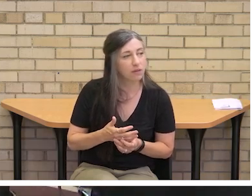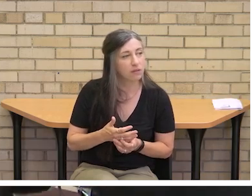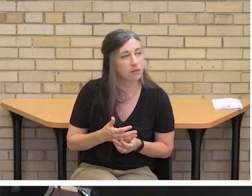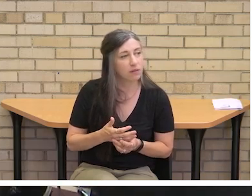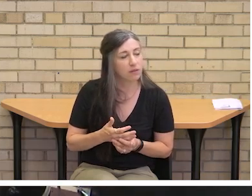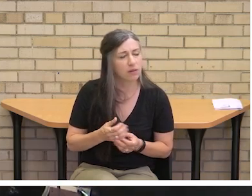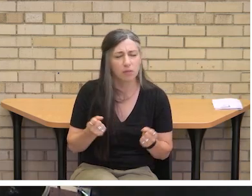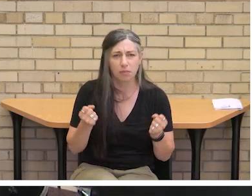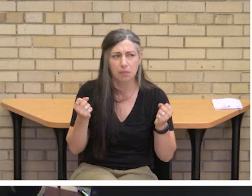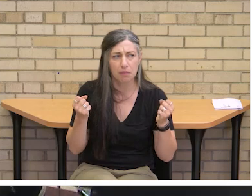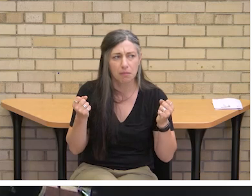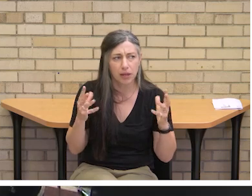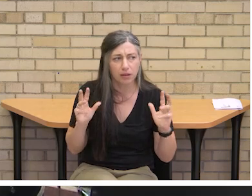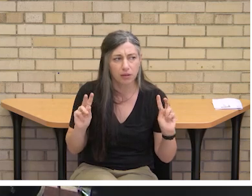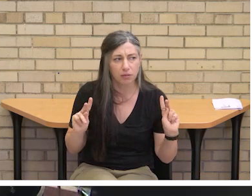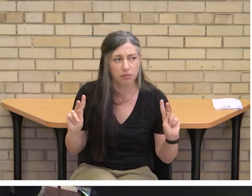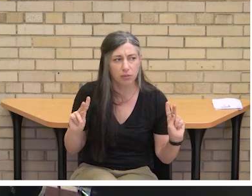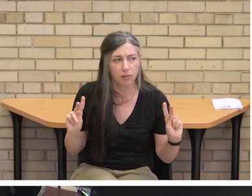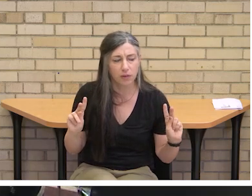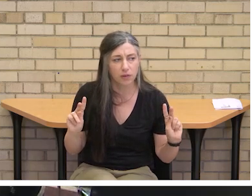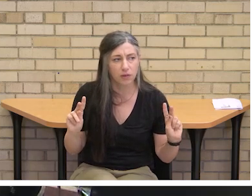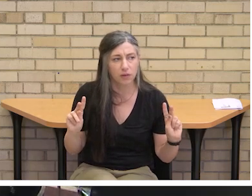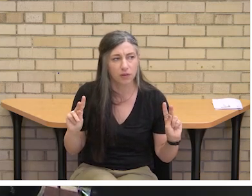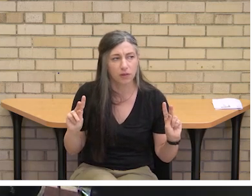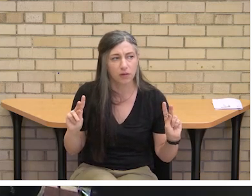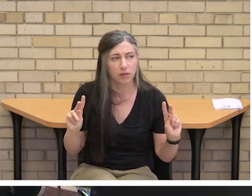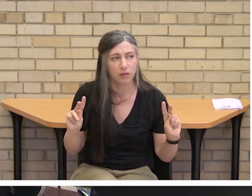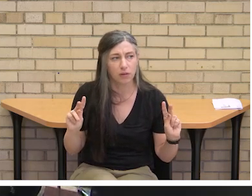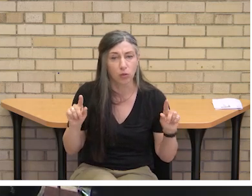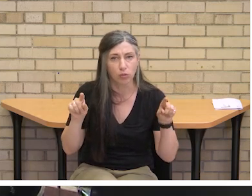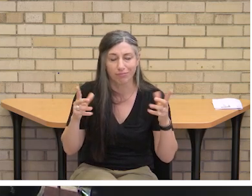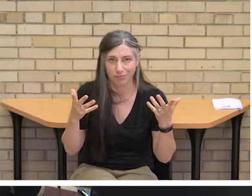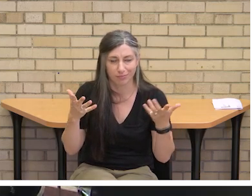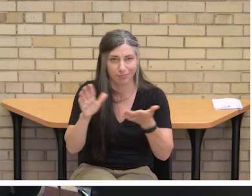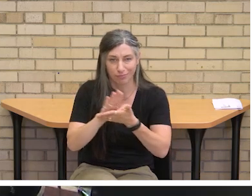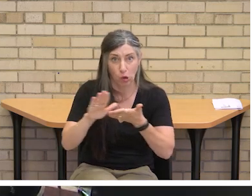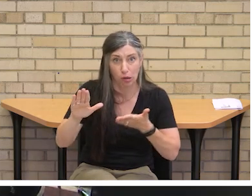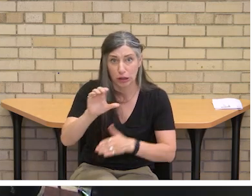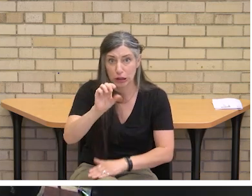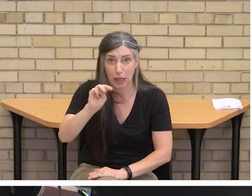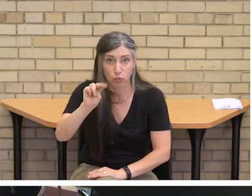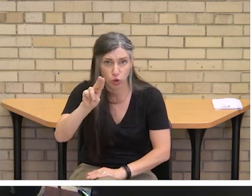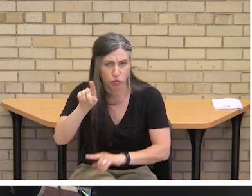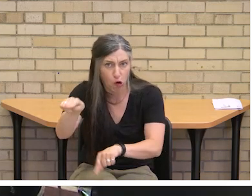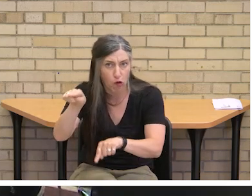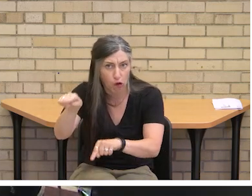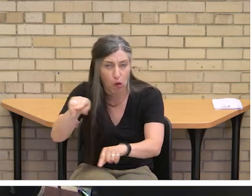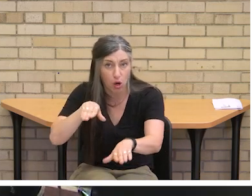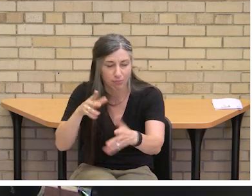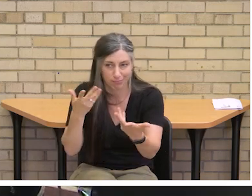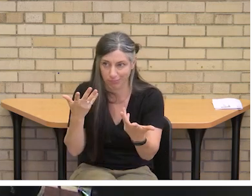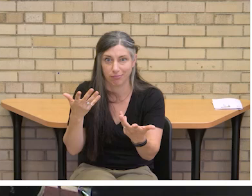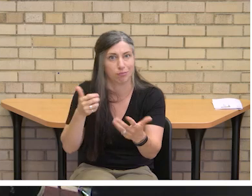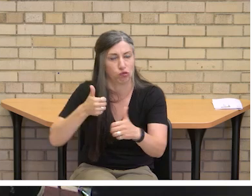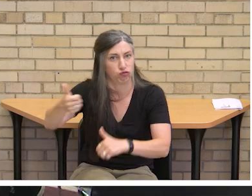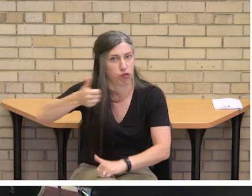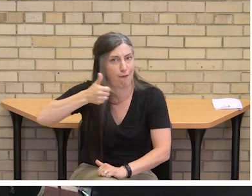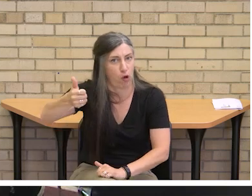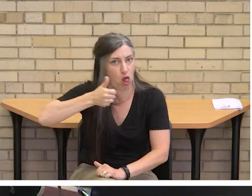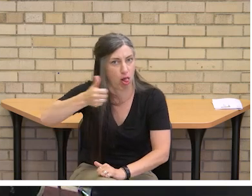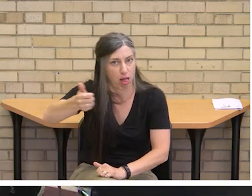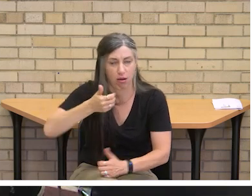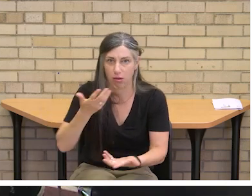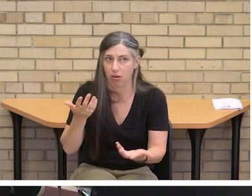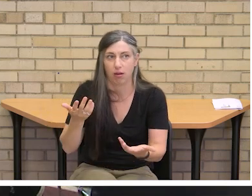there are a lot of people that go to CMU from this side of the